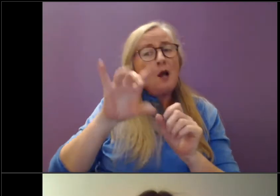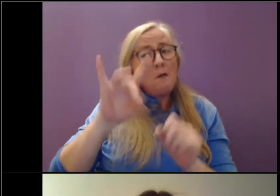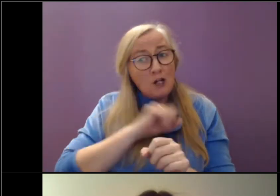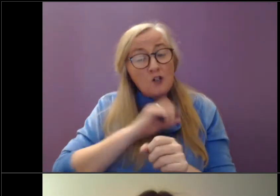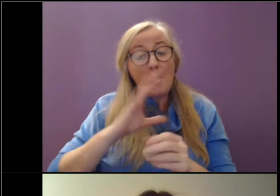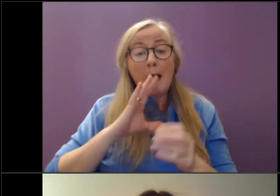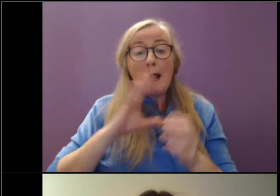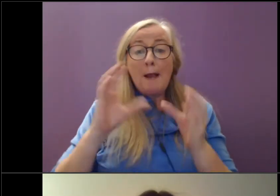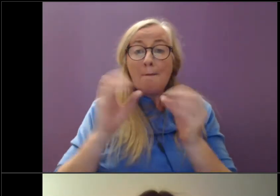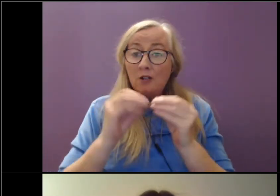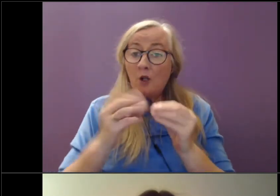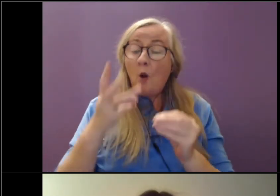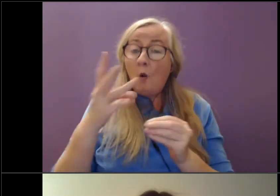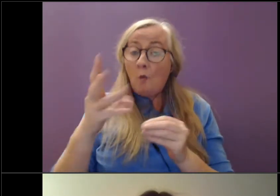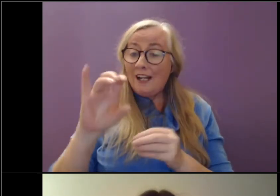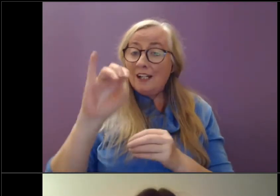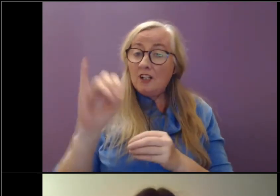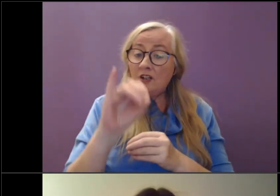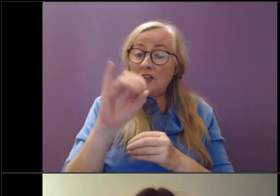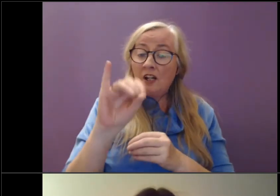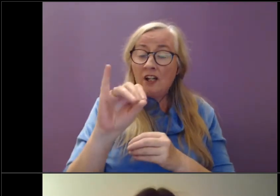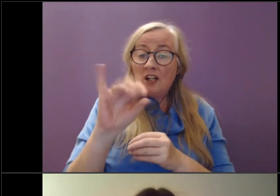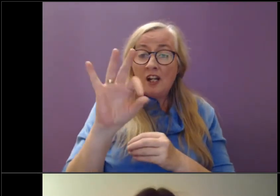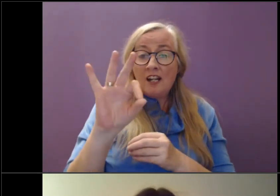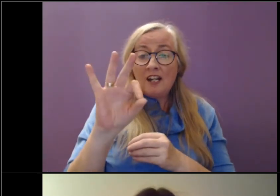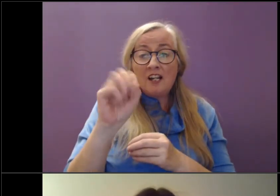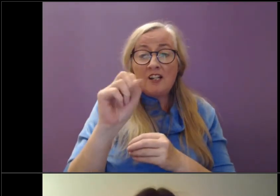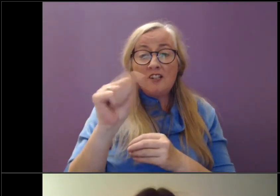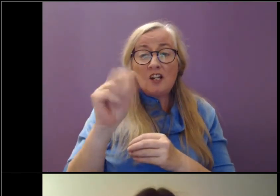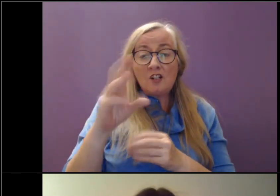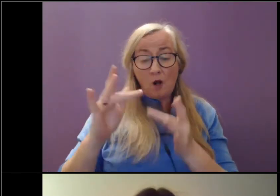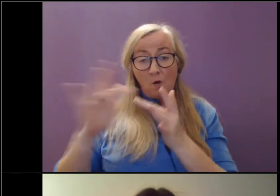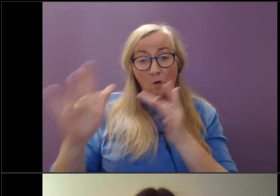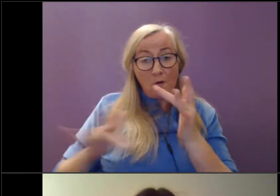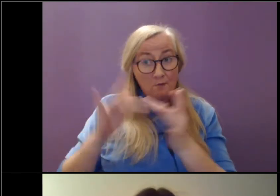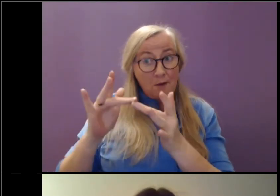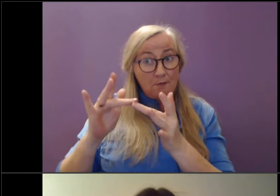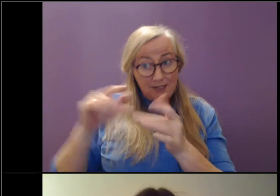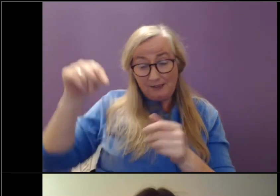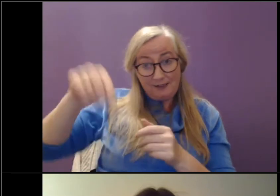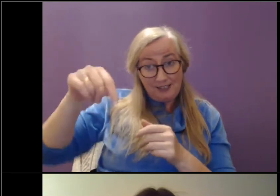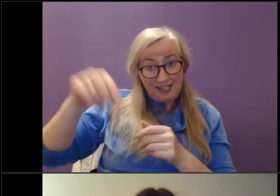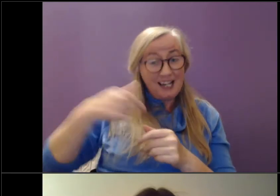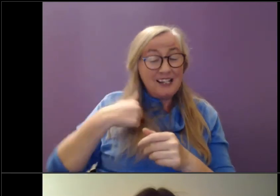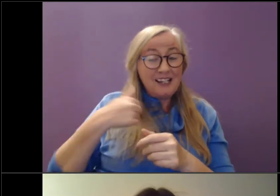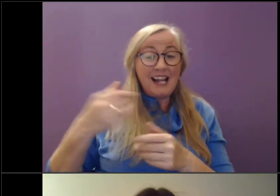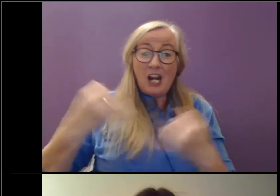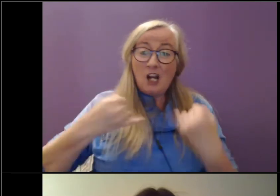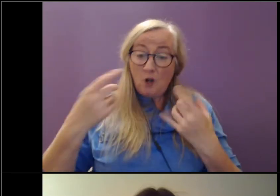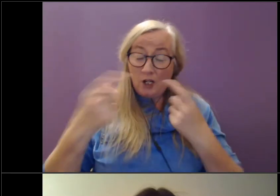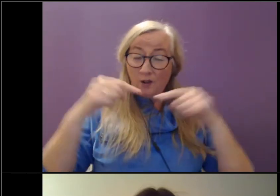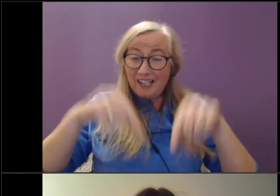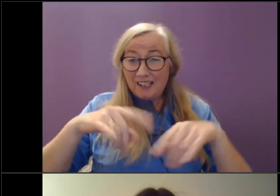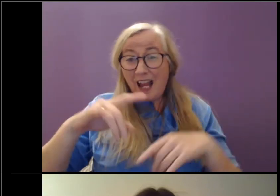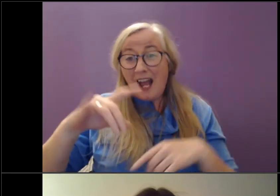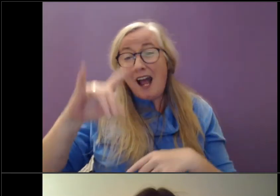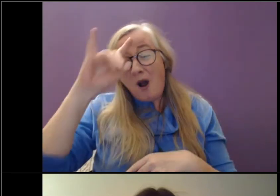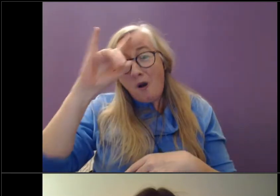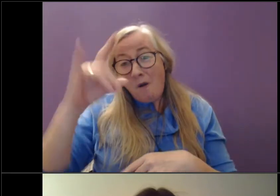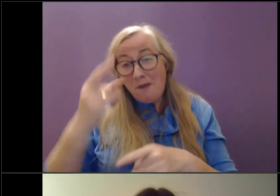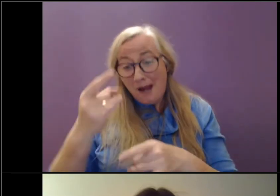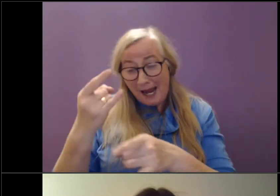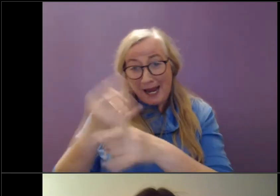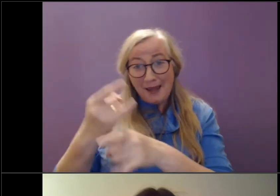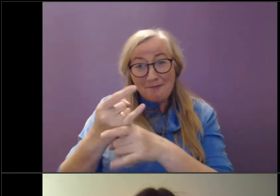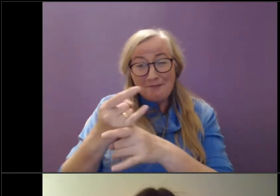it. It'll be on Jigsaw Online. I've really enjoyed doing it, and I hope it was helpful in